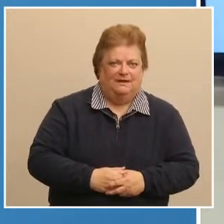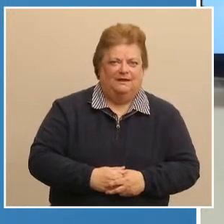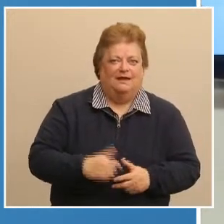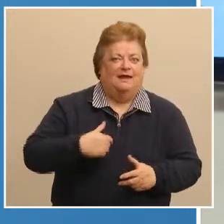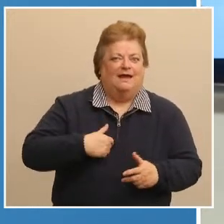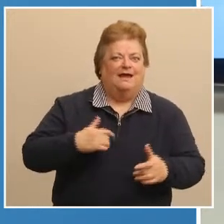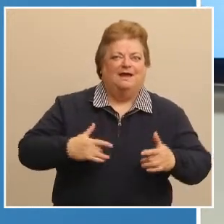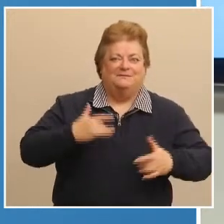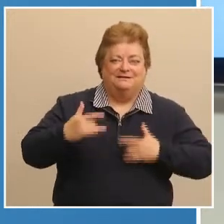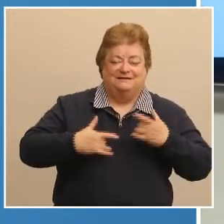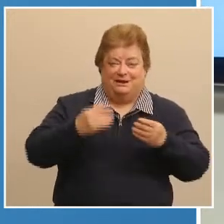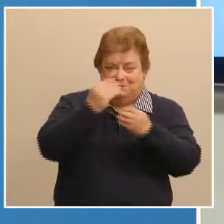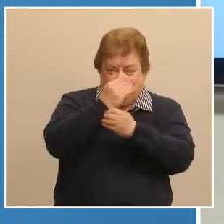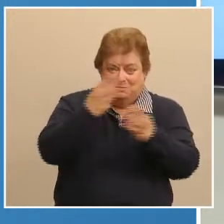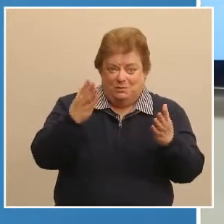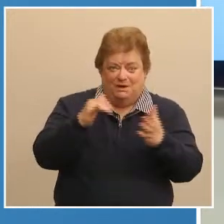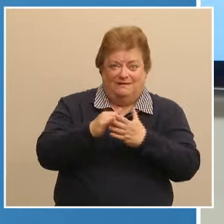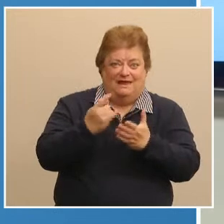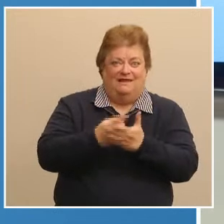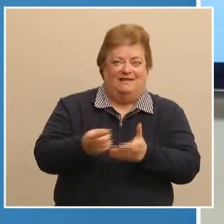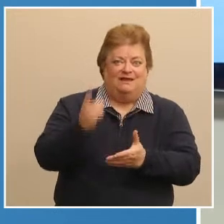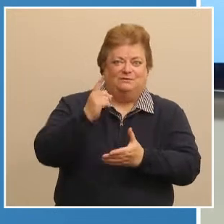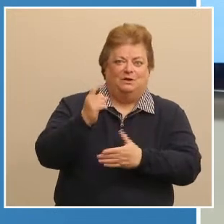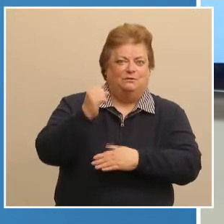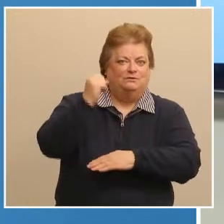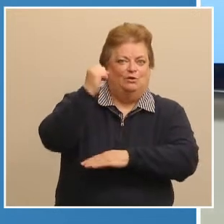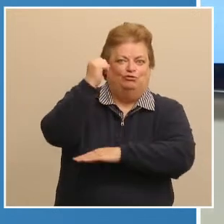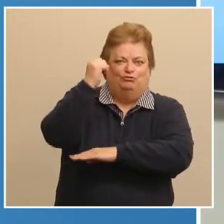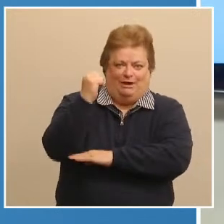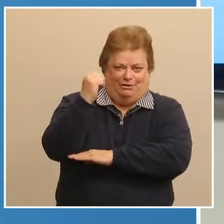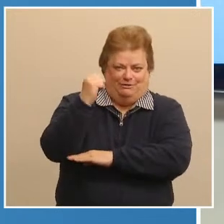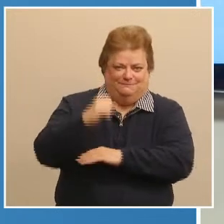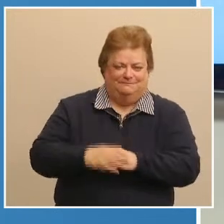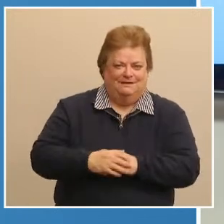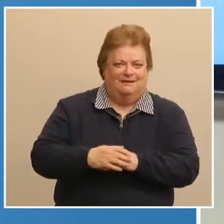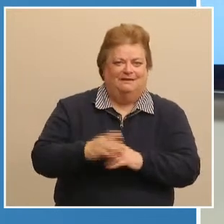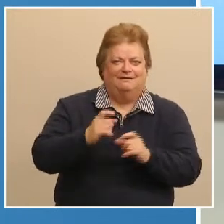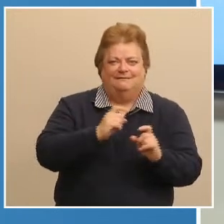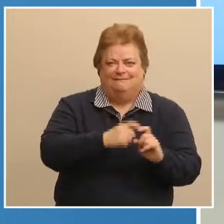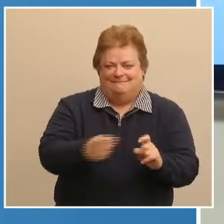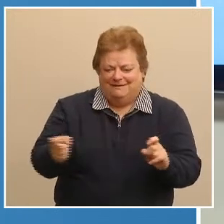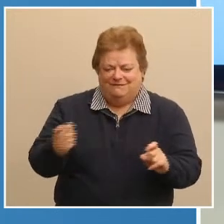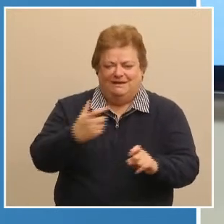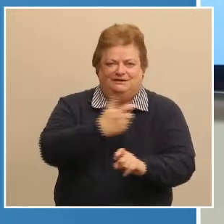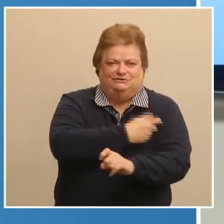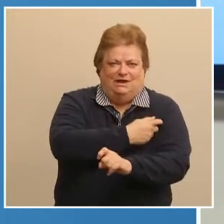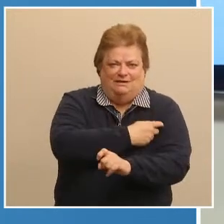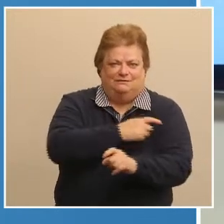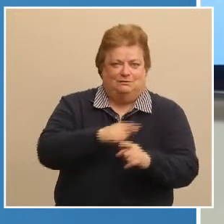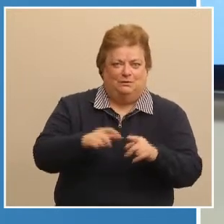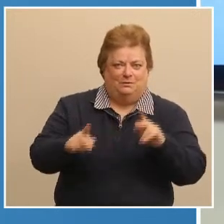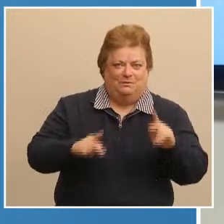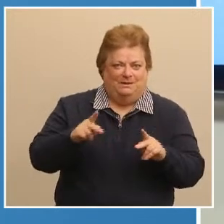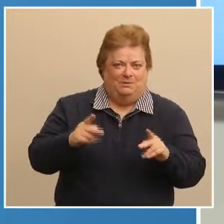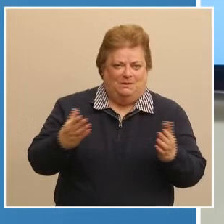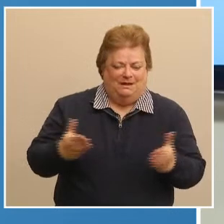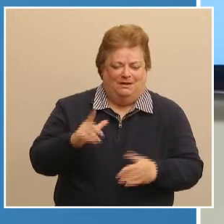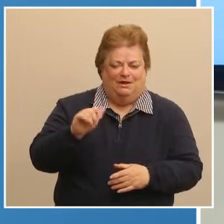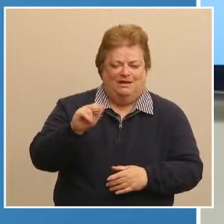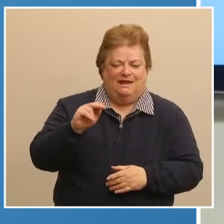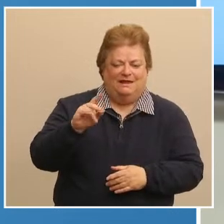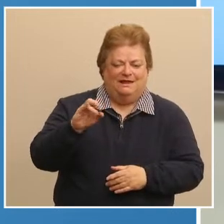I'm excited to report that last week was a record one for getting shots into the arms of Lancaster County